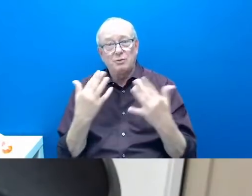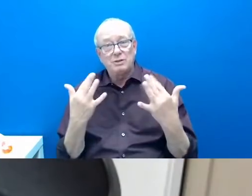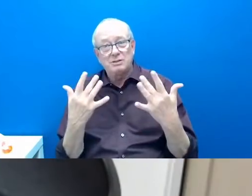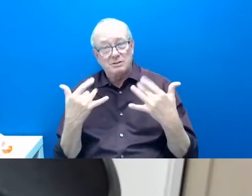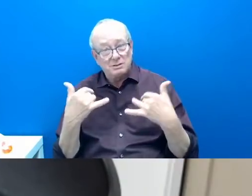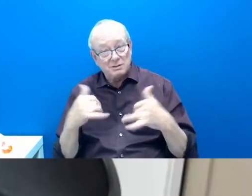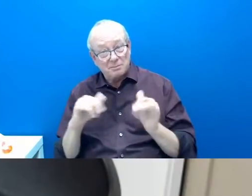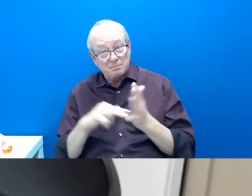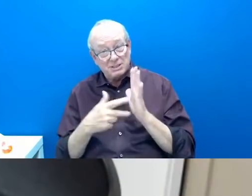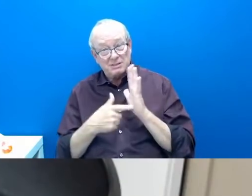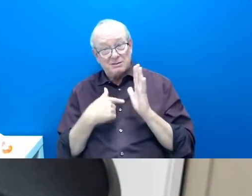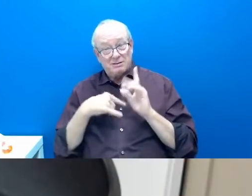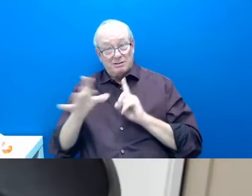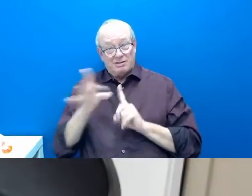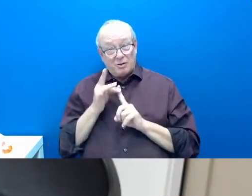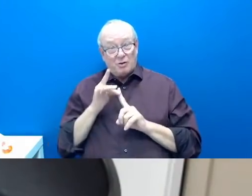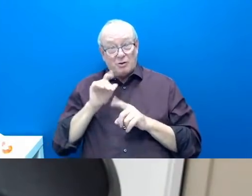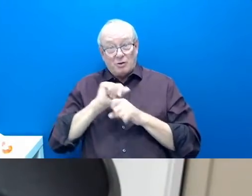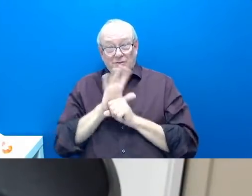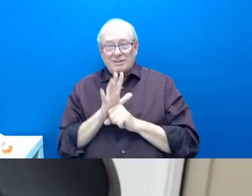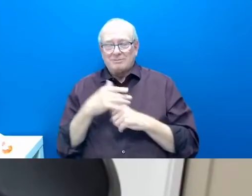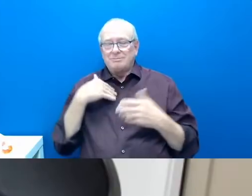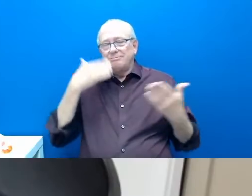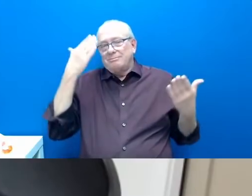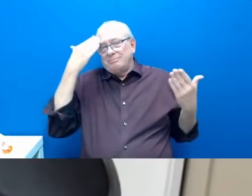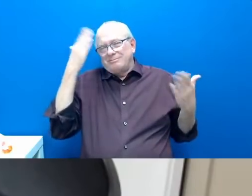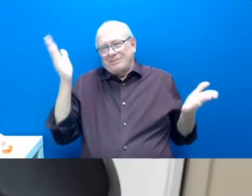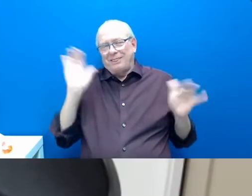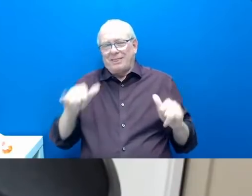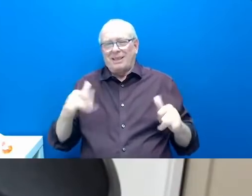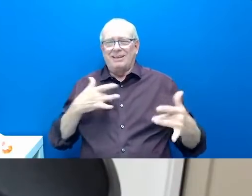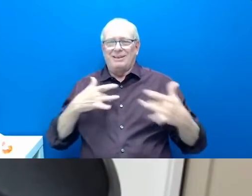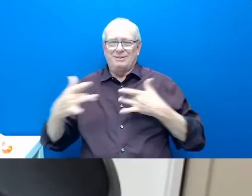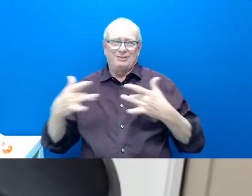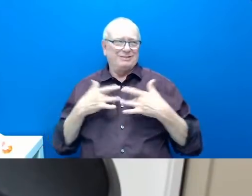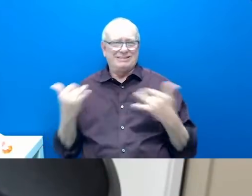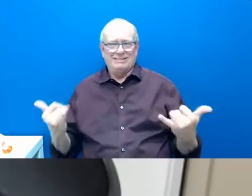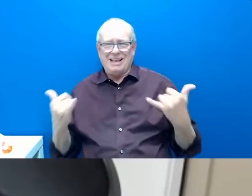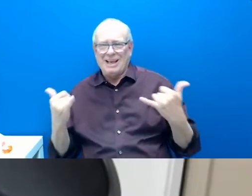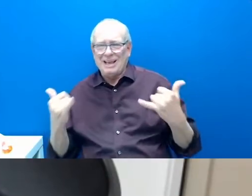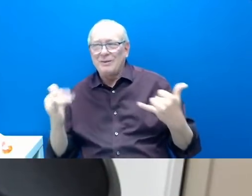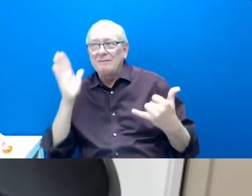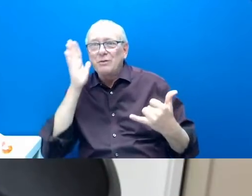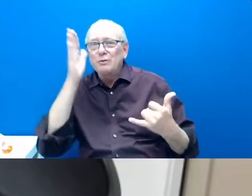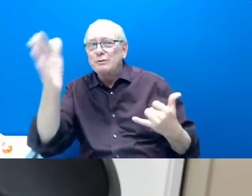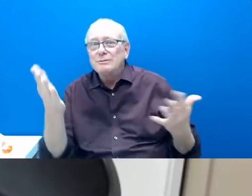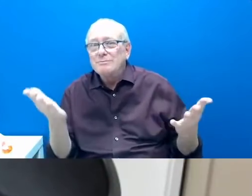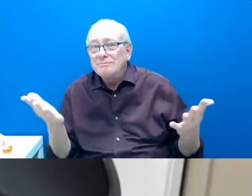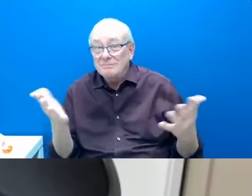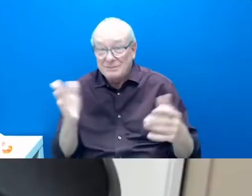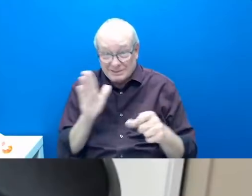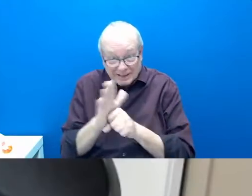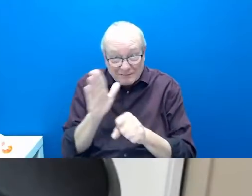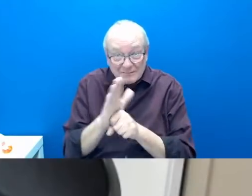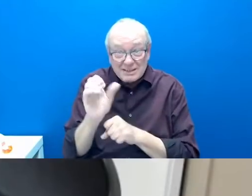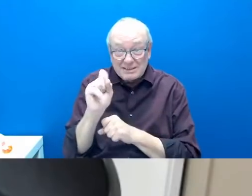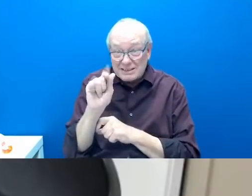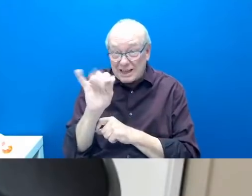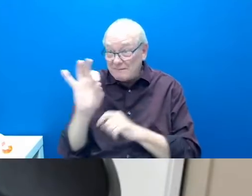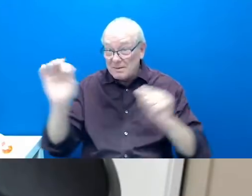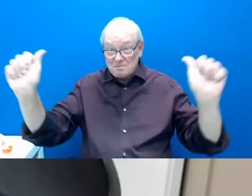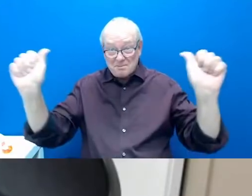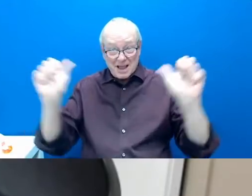are all concerning things about today, but also in the future. Is how are we going to get enough staff